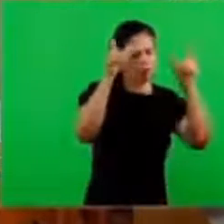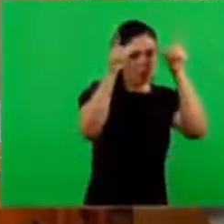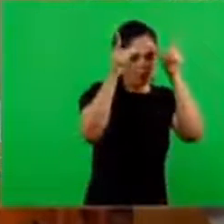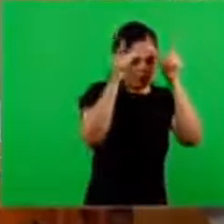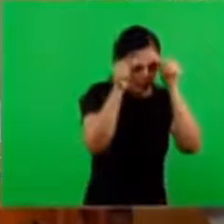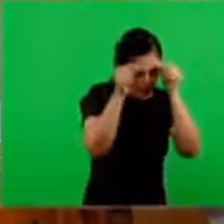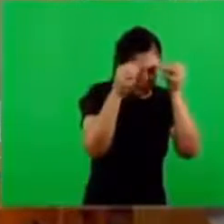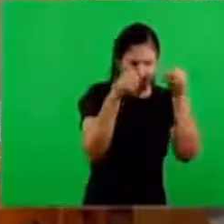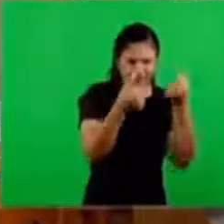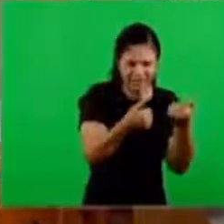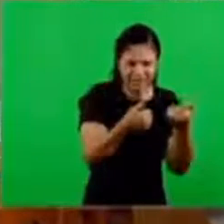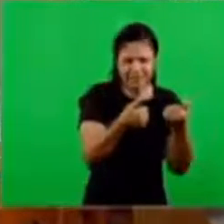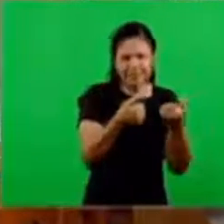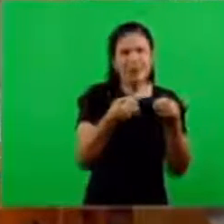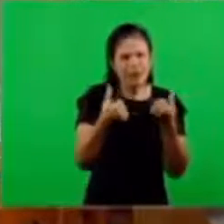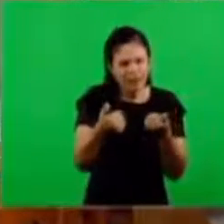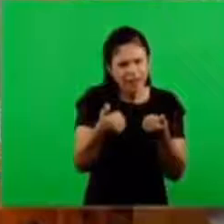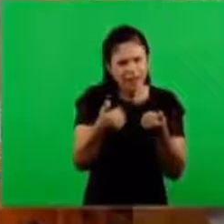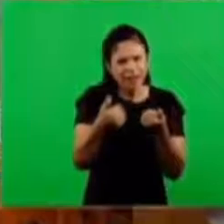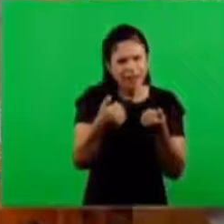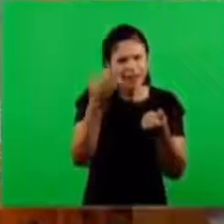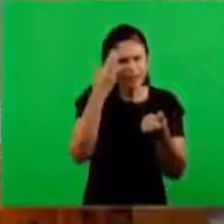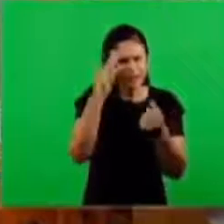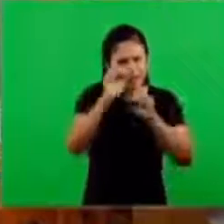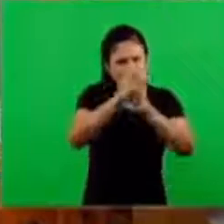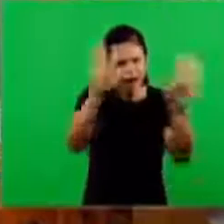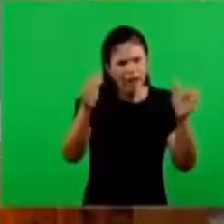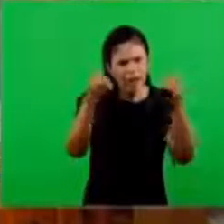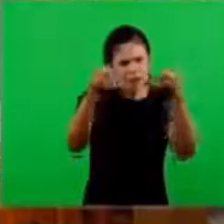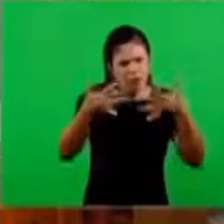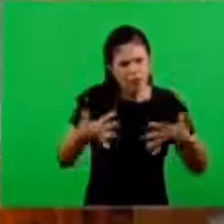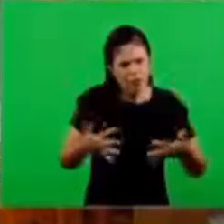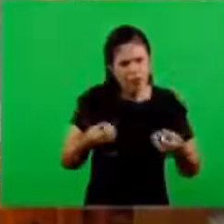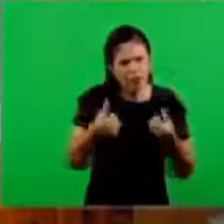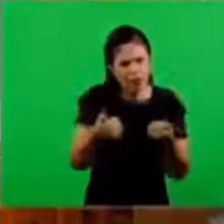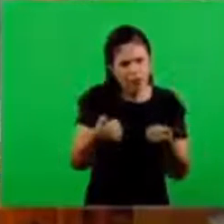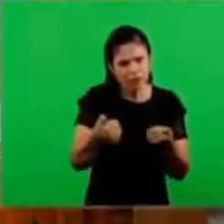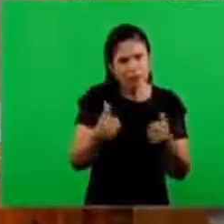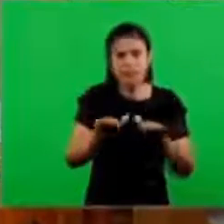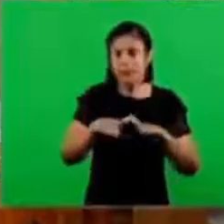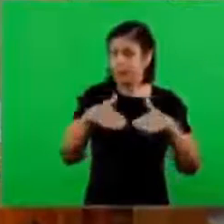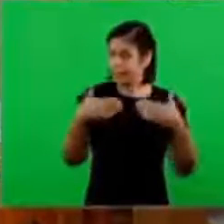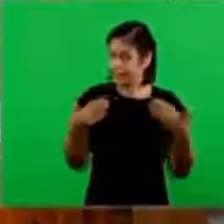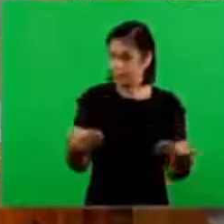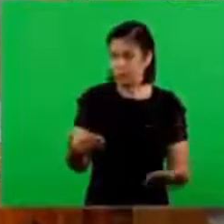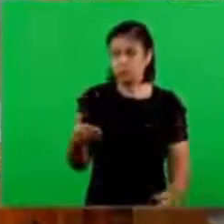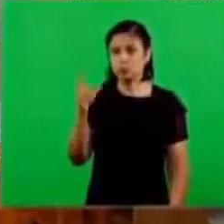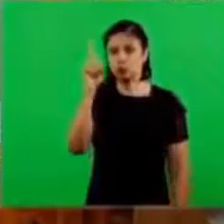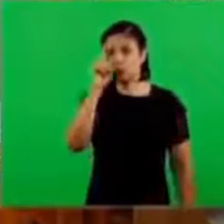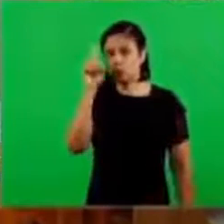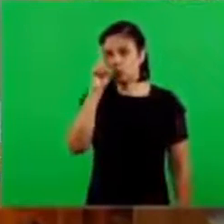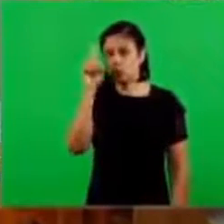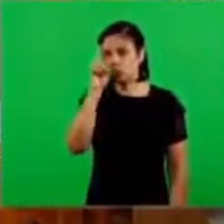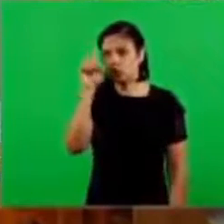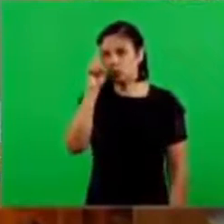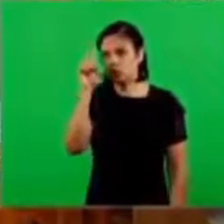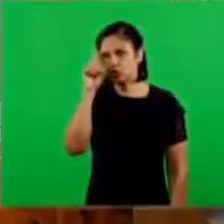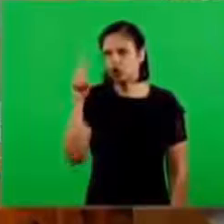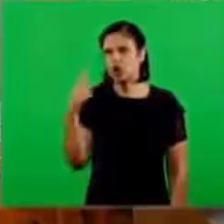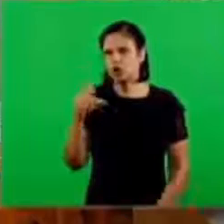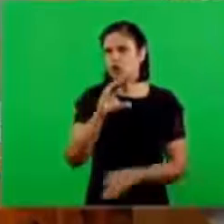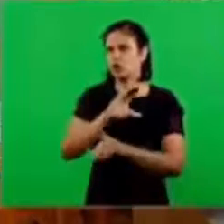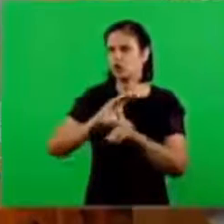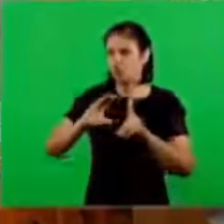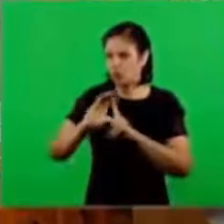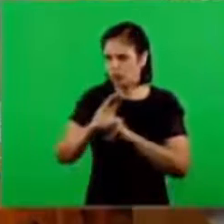souls. So everything is clear, well explained, so the service became every day.